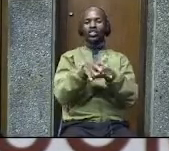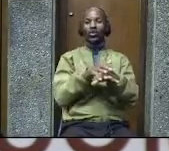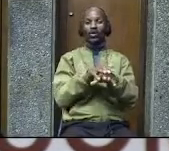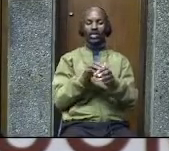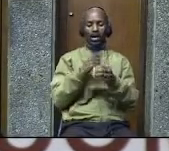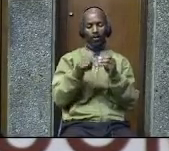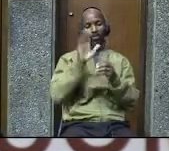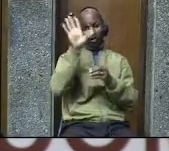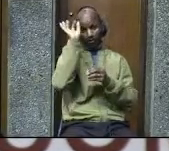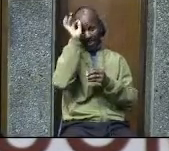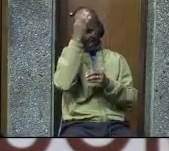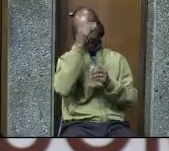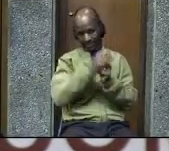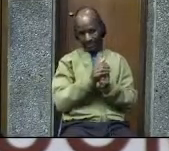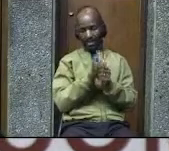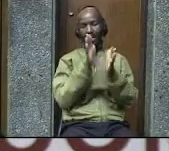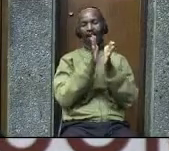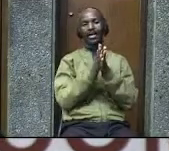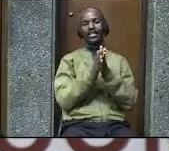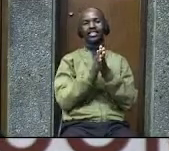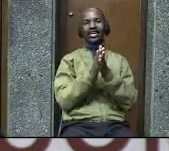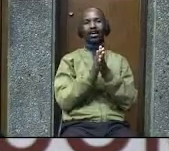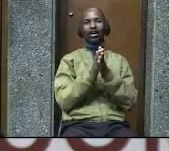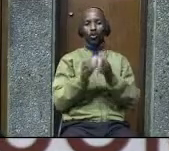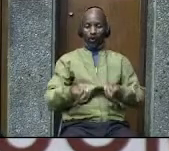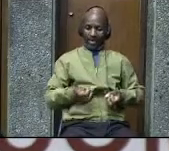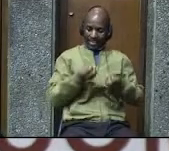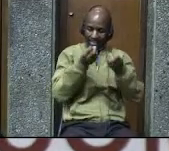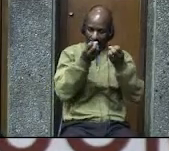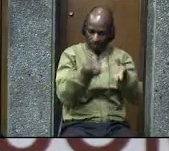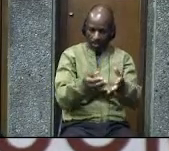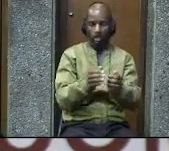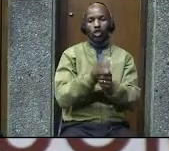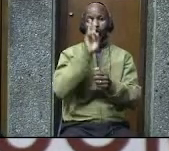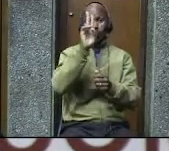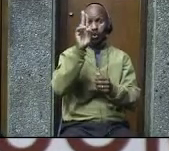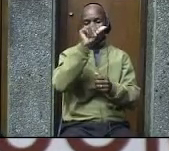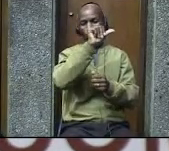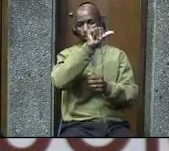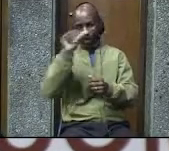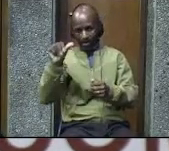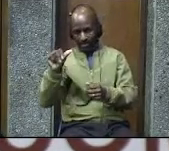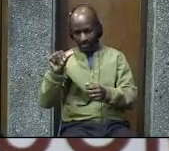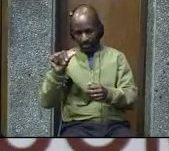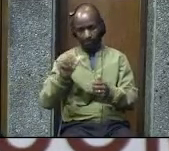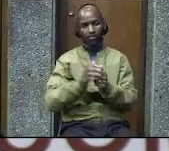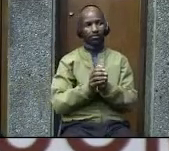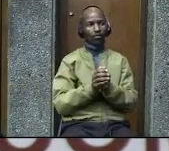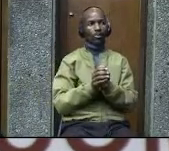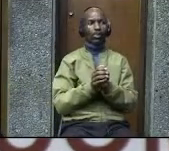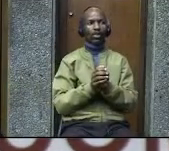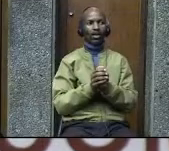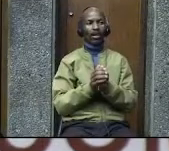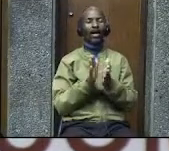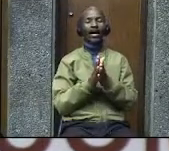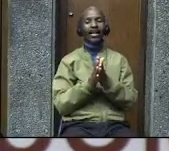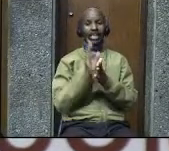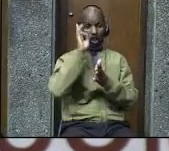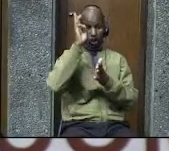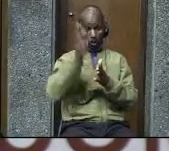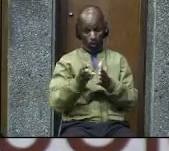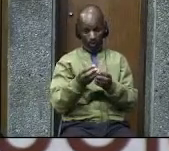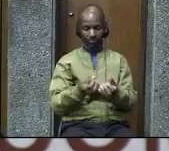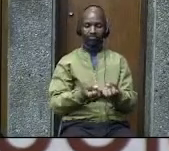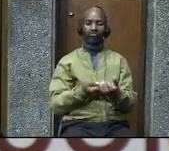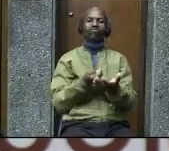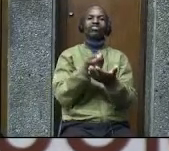the 5 minutes, and then we're giving you at least 2 weeks, okay? And then you will send